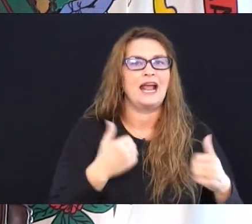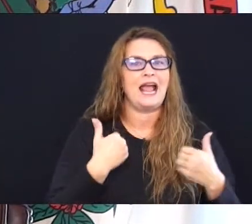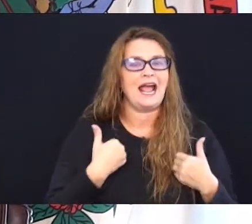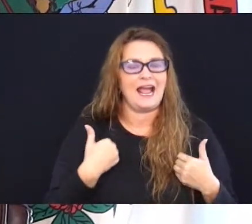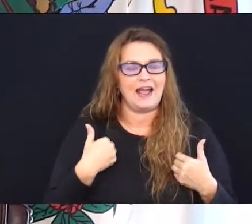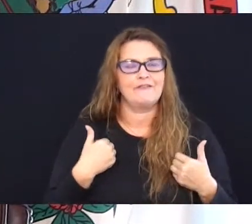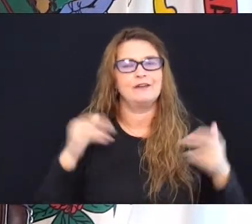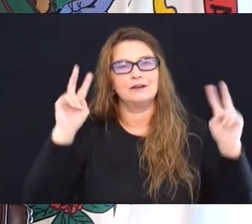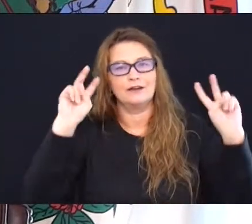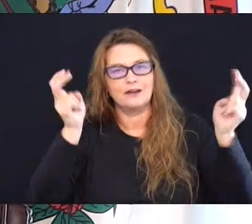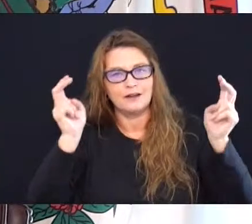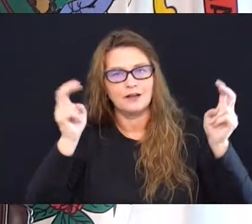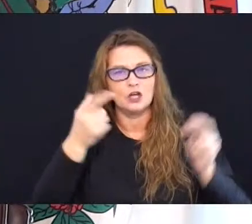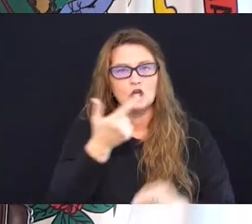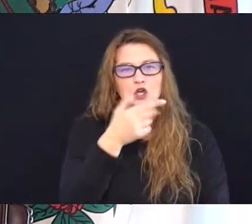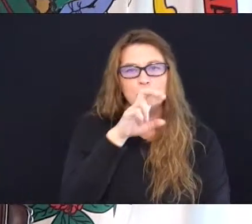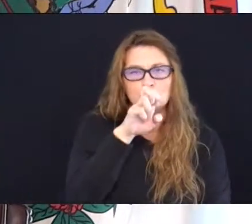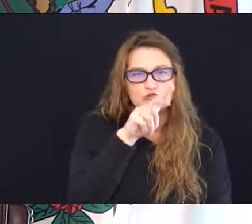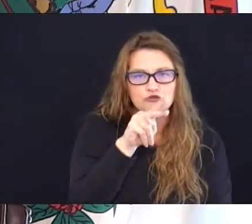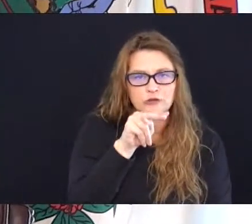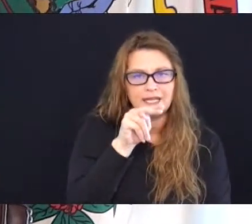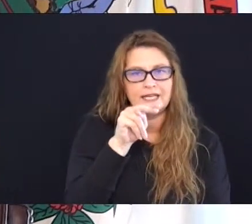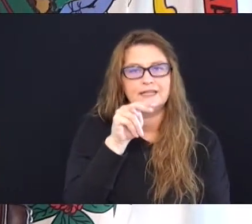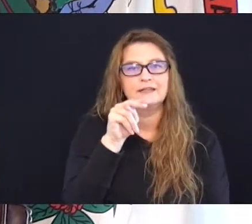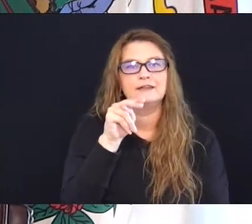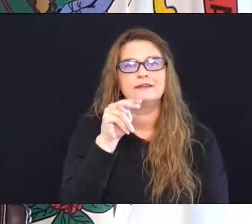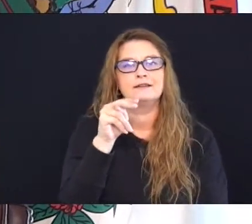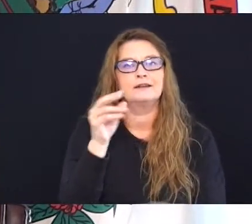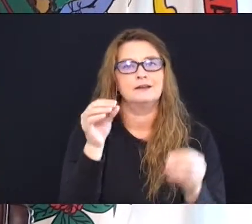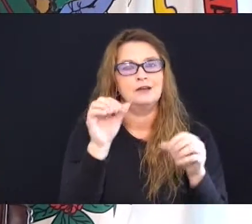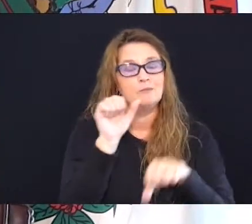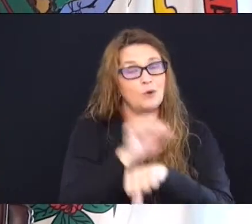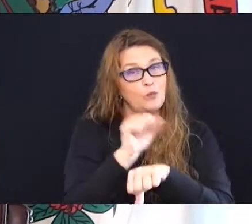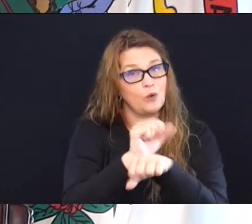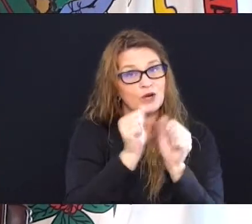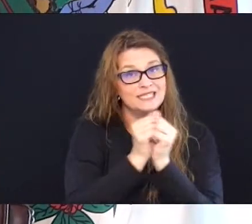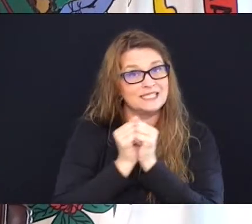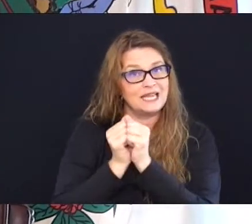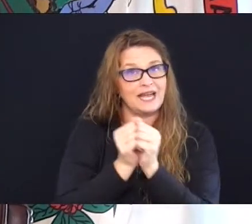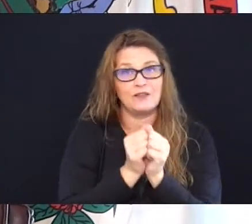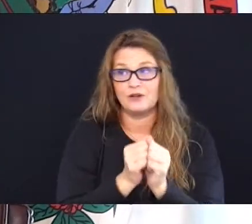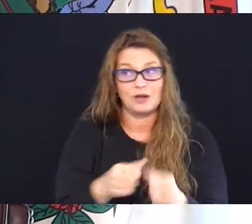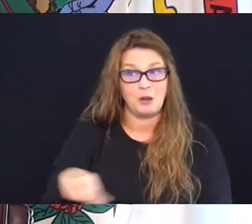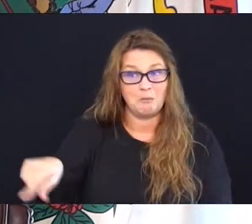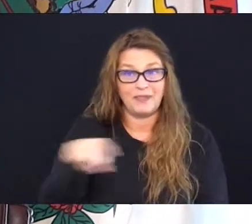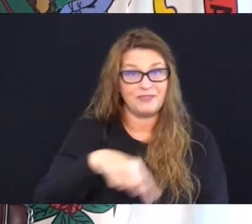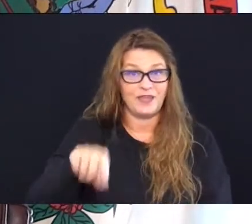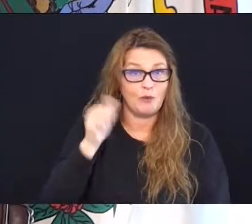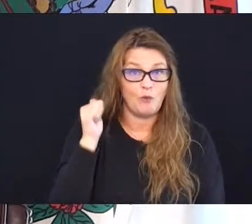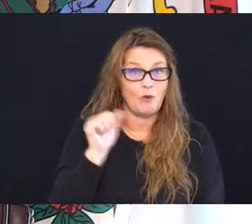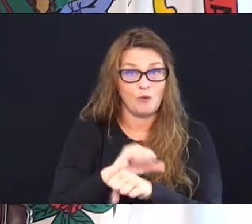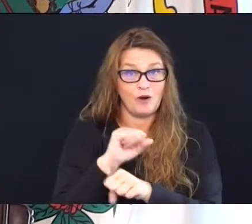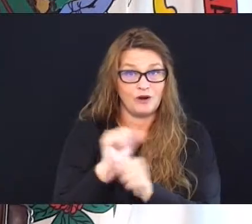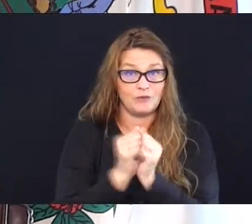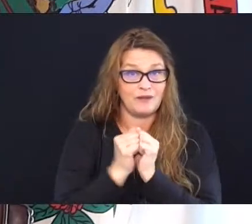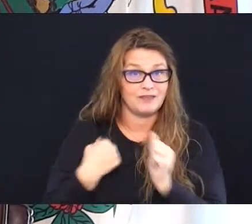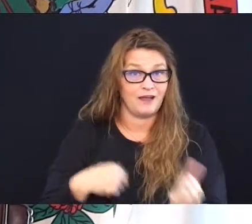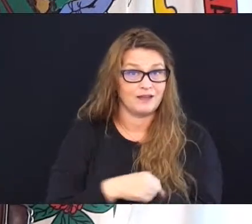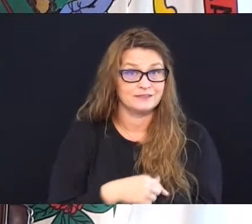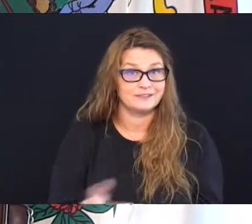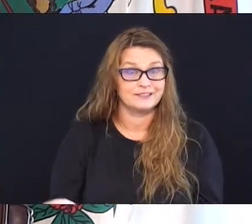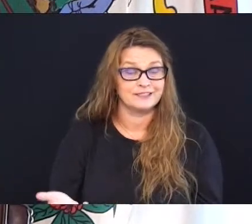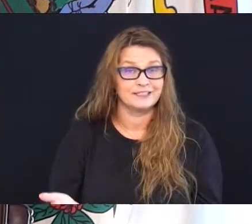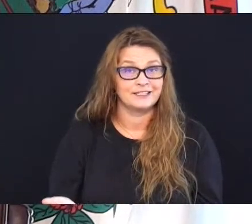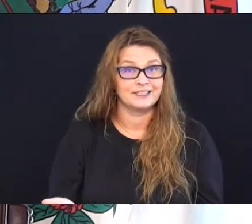greener. We could do it pulling the rope together. But we won't do that, will we, Jess? We won't do it.